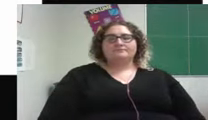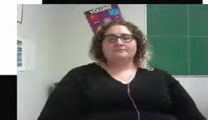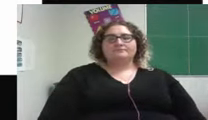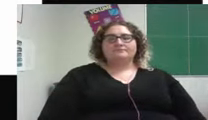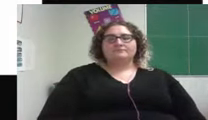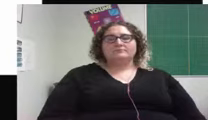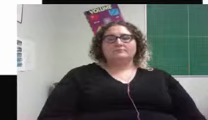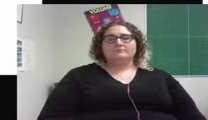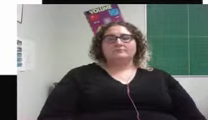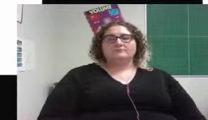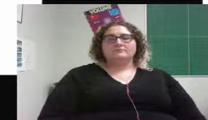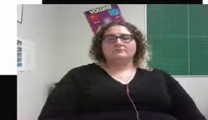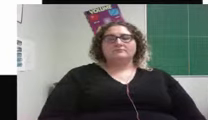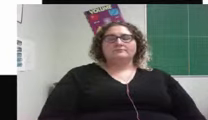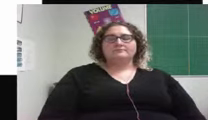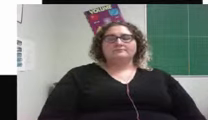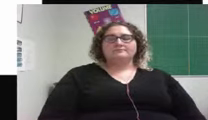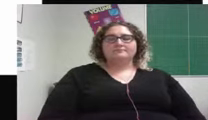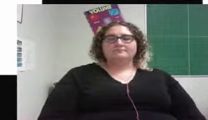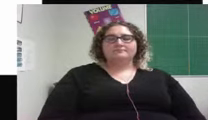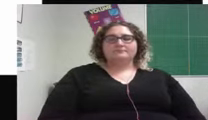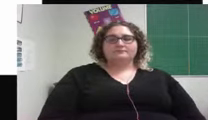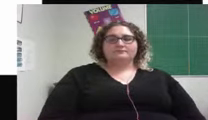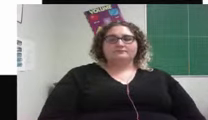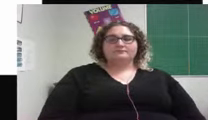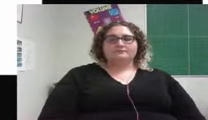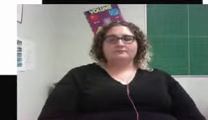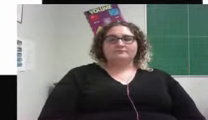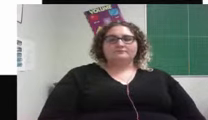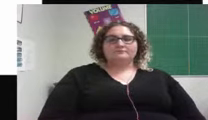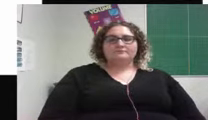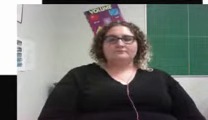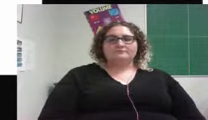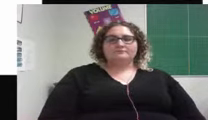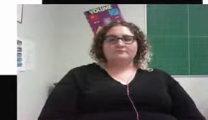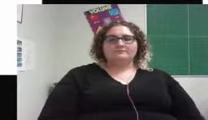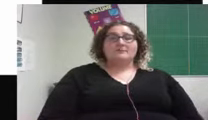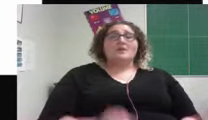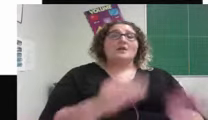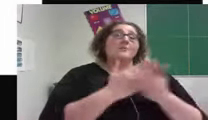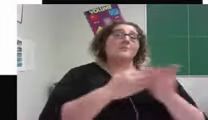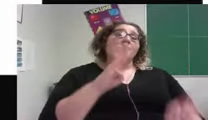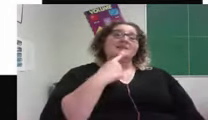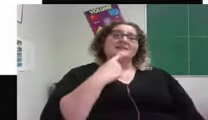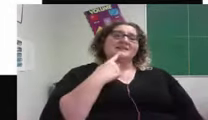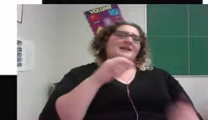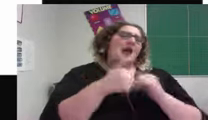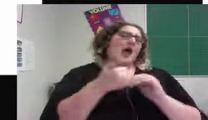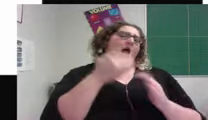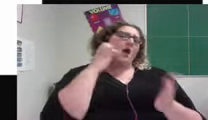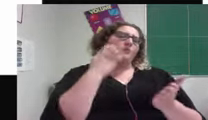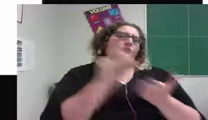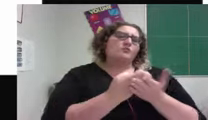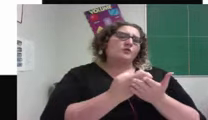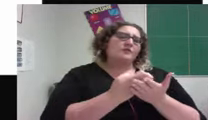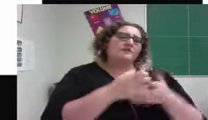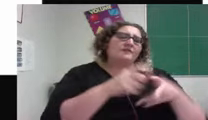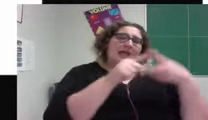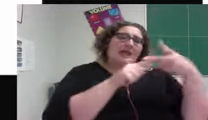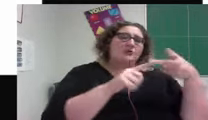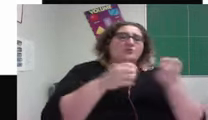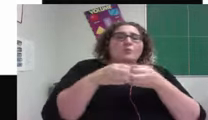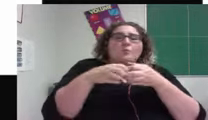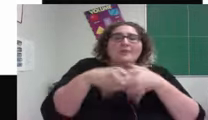Part B says, how can you prove that the angles are congruent to each other without using the vertical angle theorem? Explain. The other thing you could do is you could talk